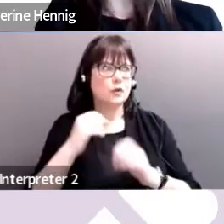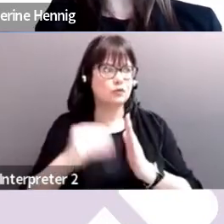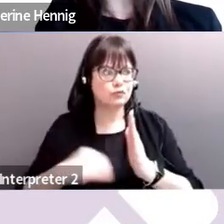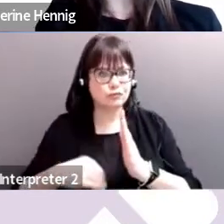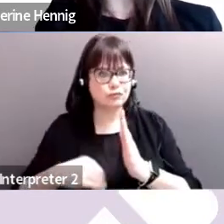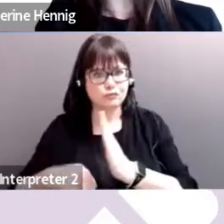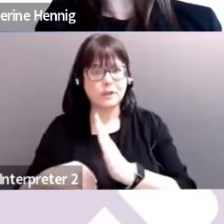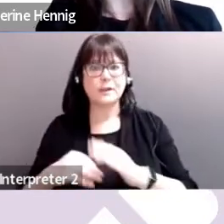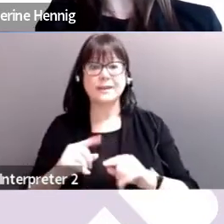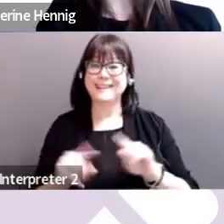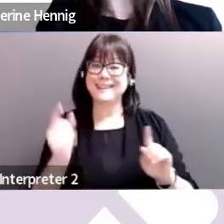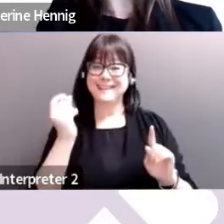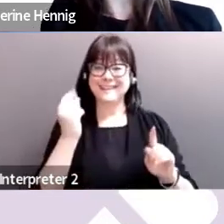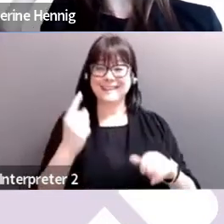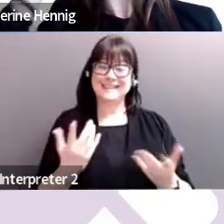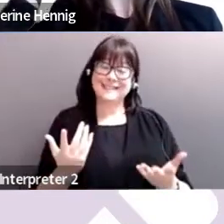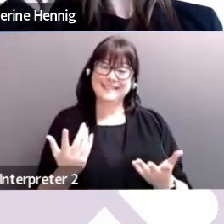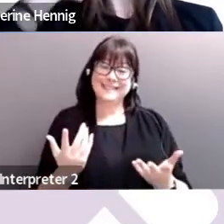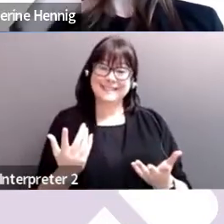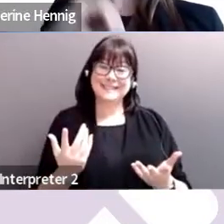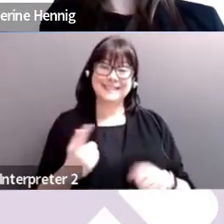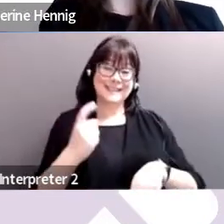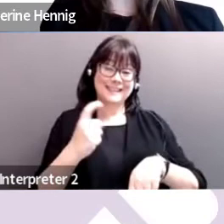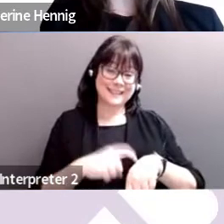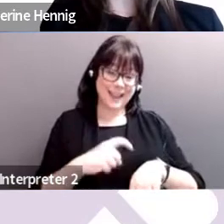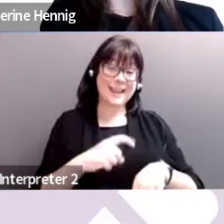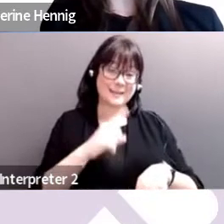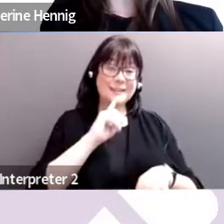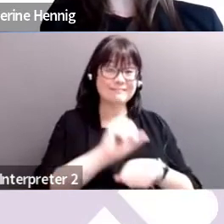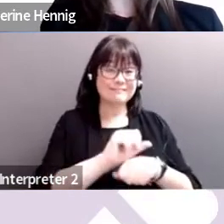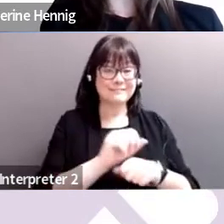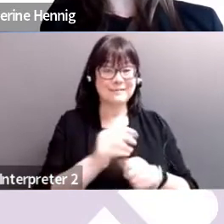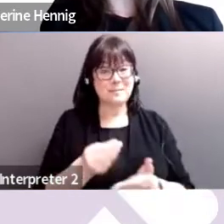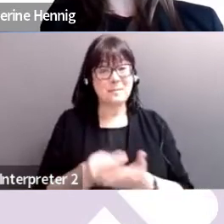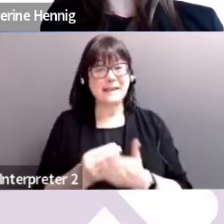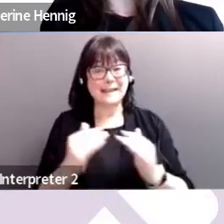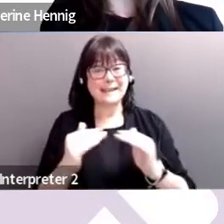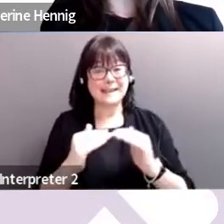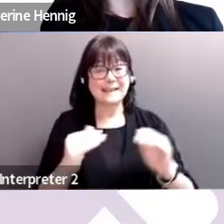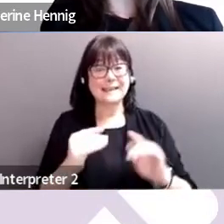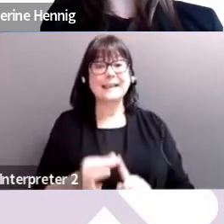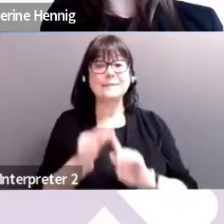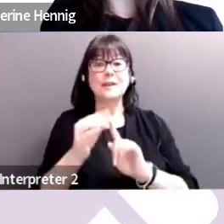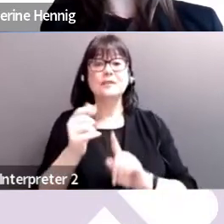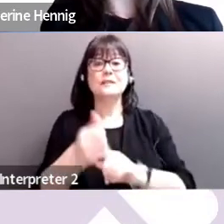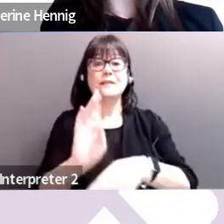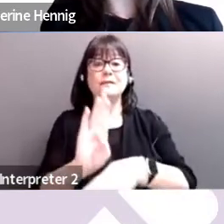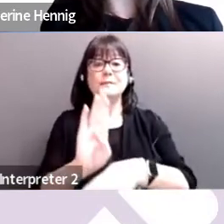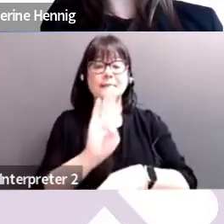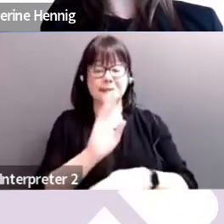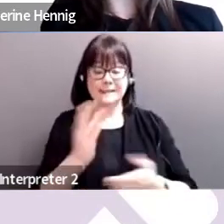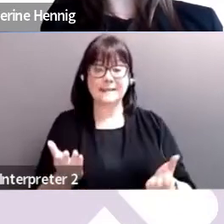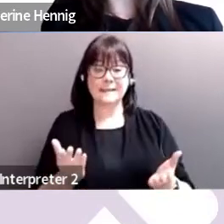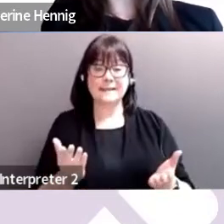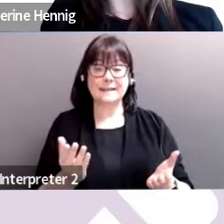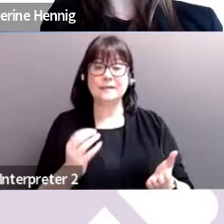time is money, and this is even more true for entrepreneurs. So could the time that you would spend on the application be better used elsewhere to support and